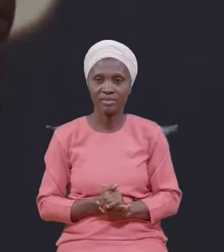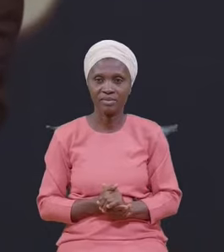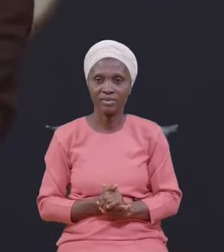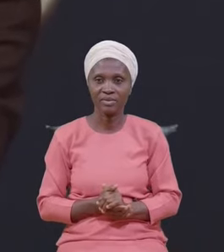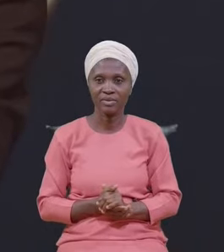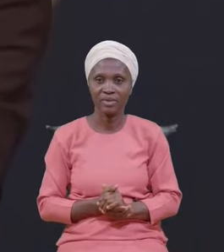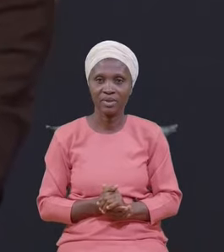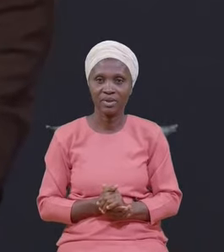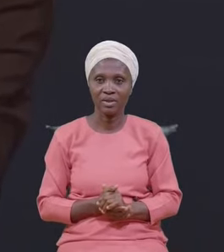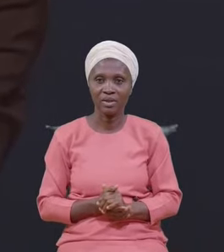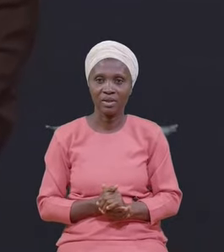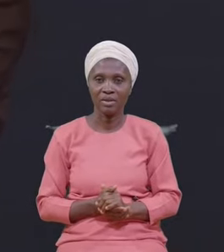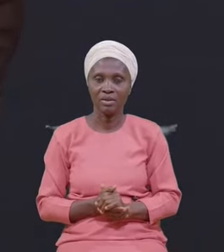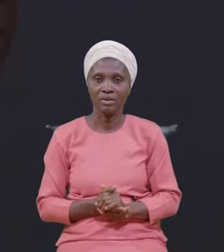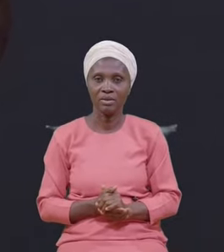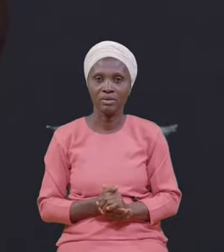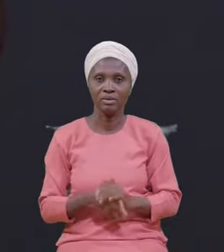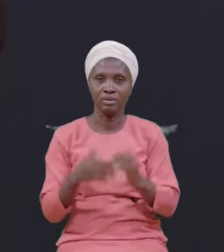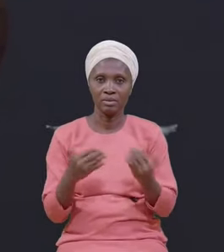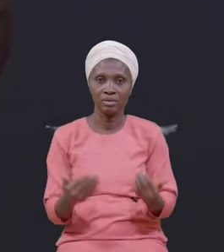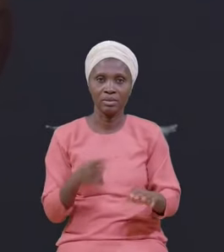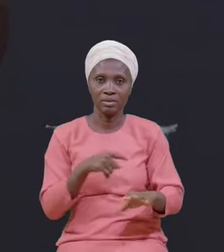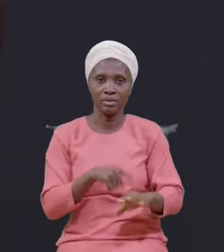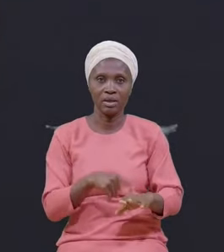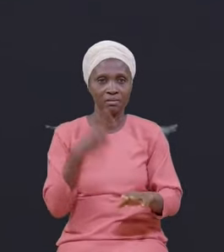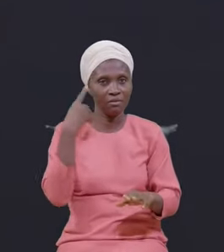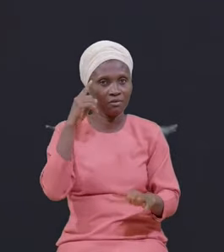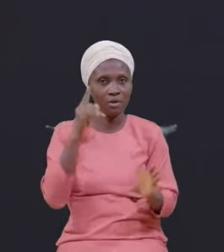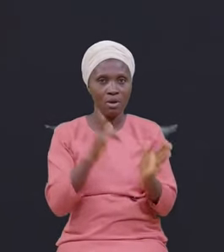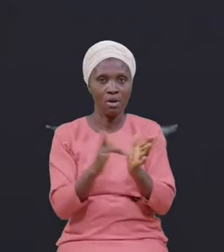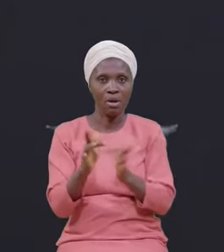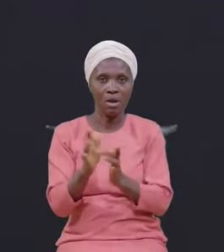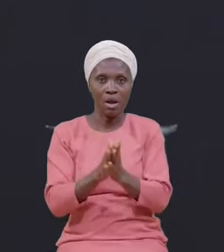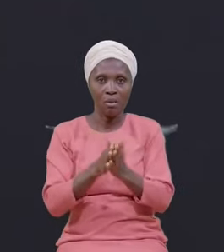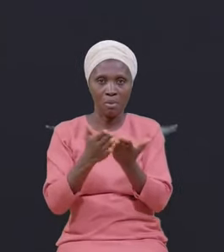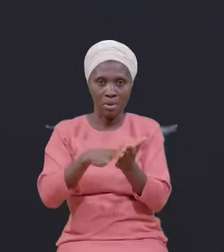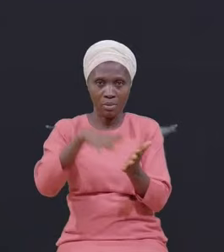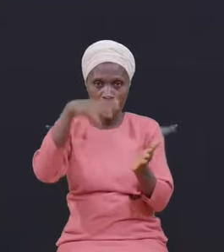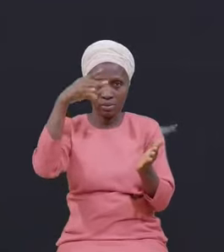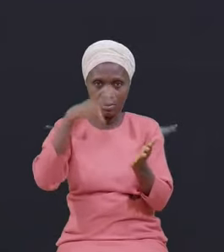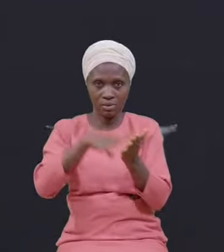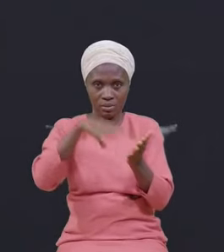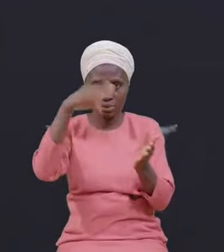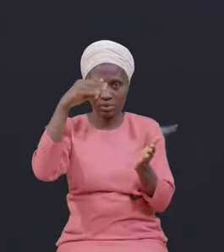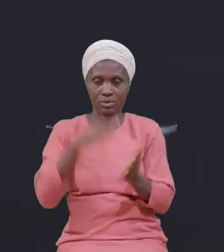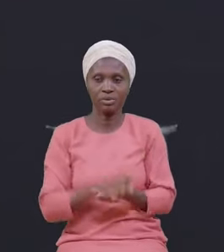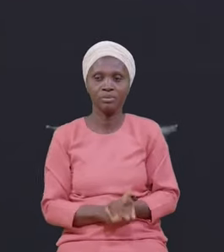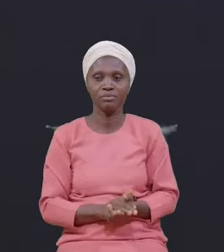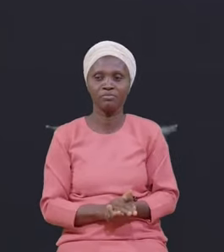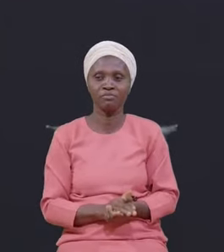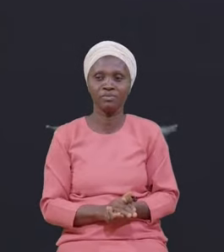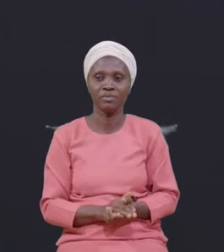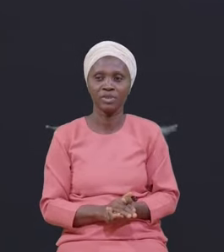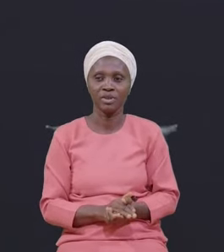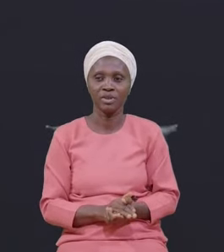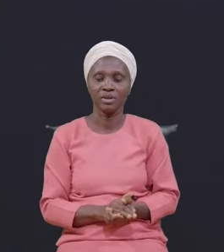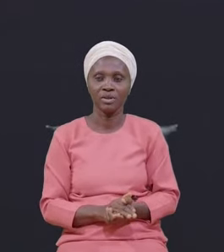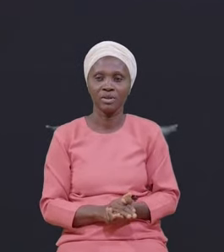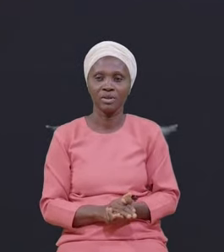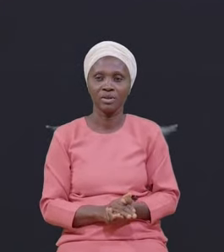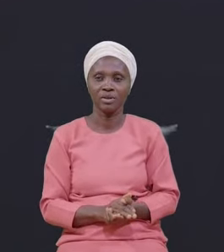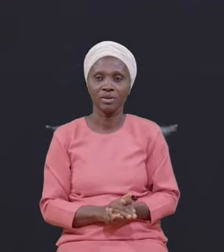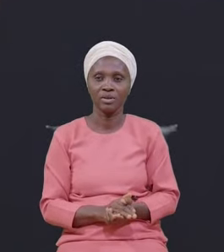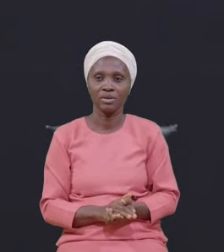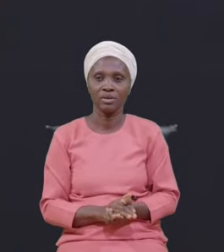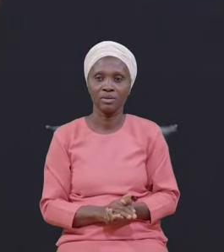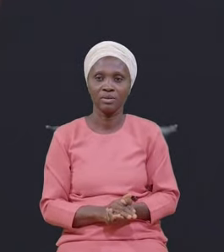study immediately so we just have some few time when we finish the Bible study we think of going